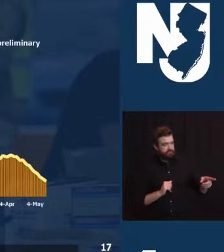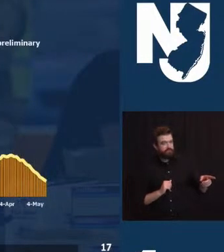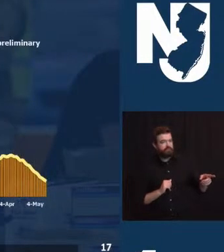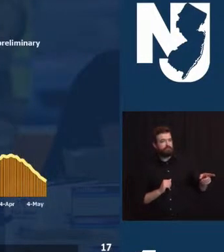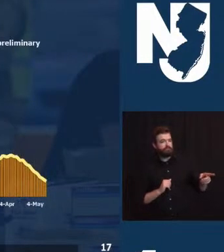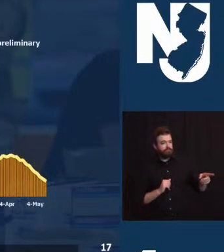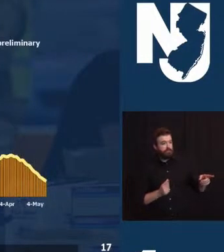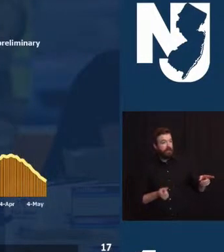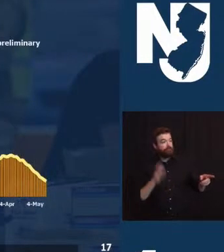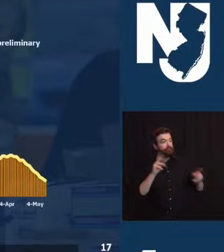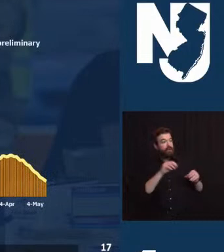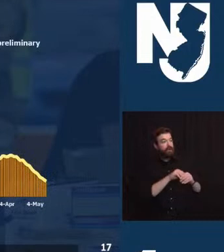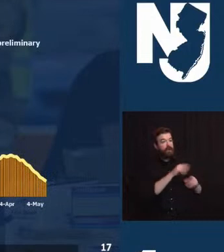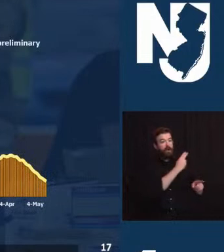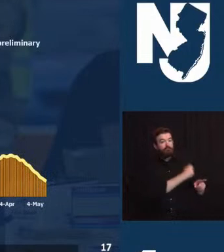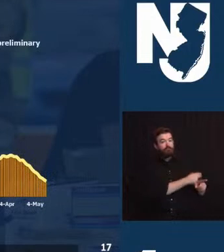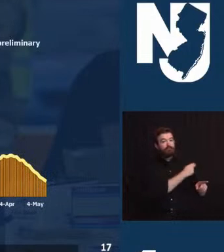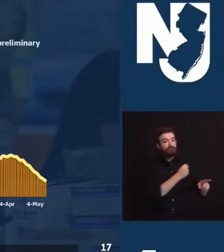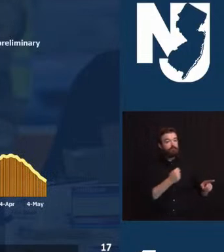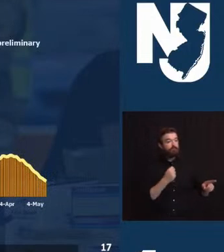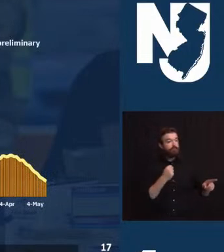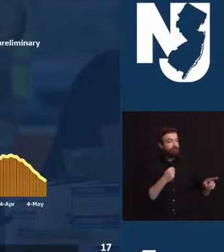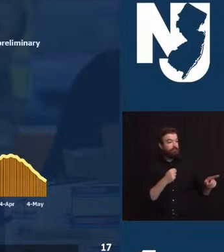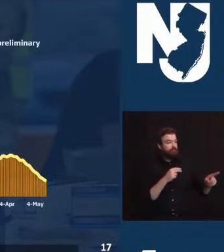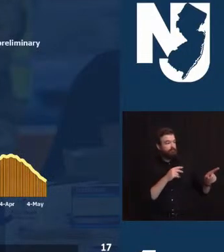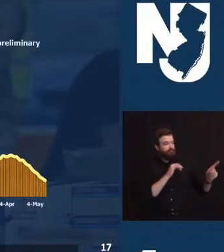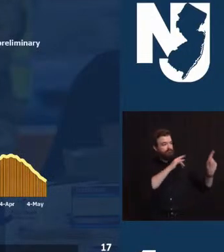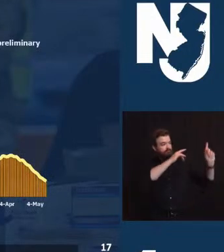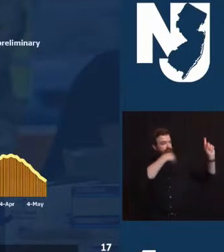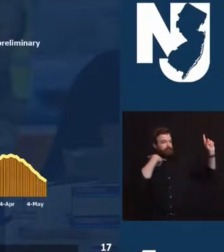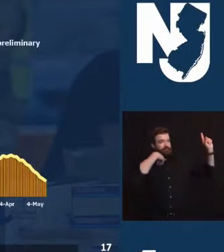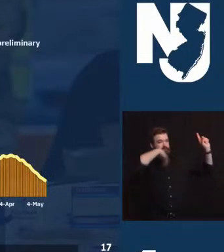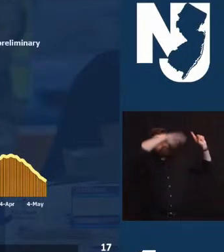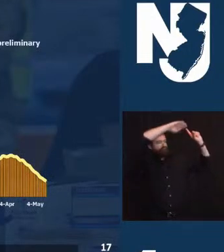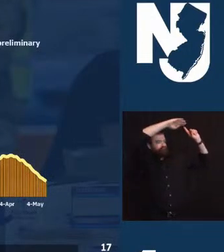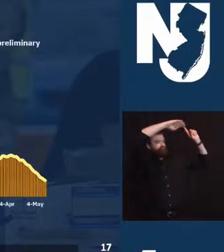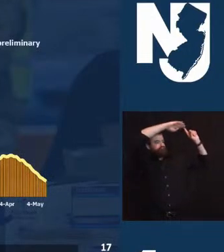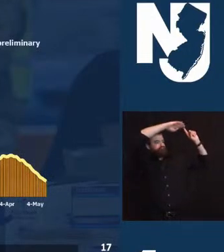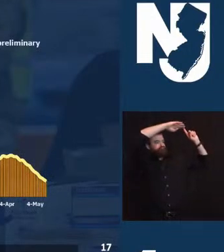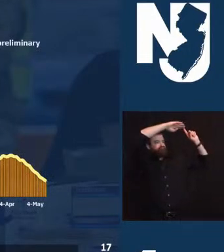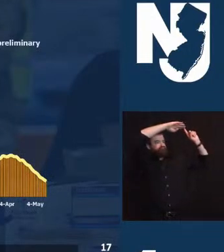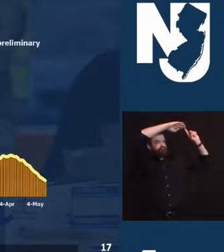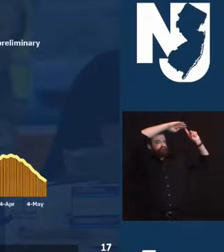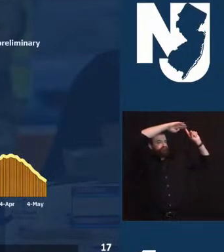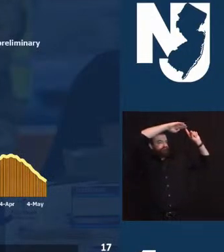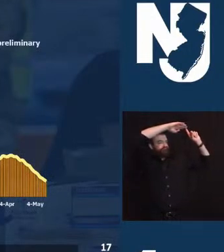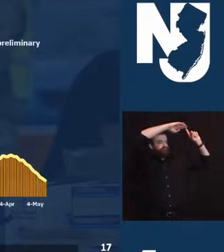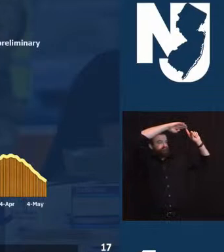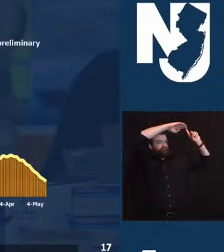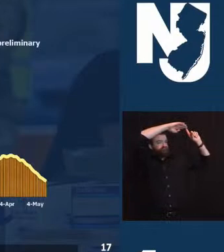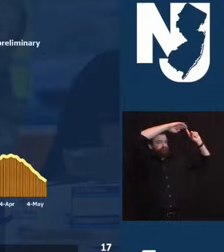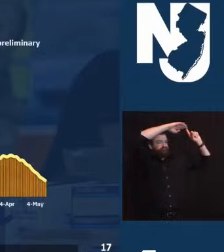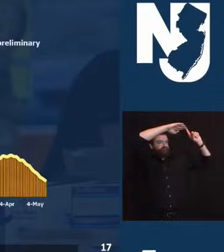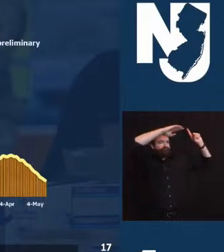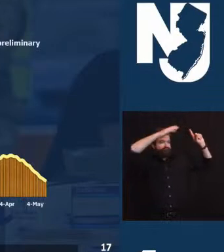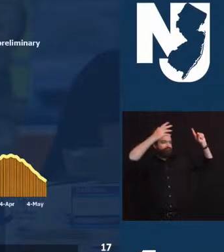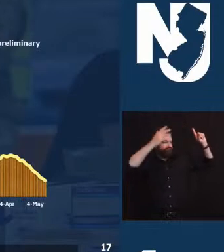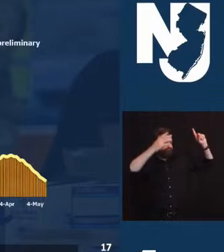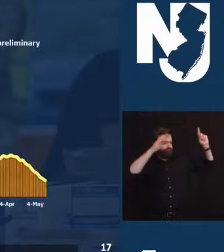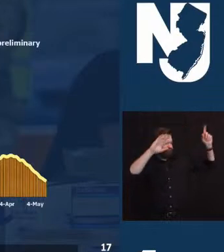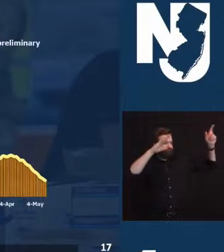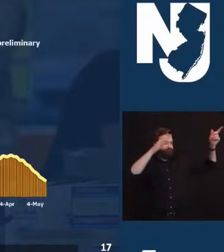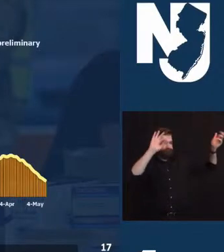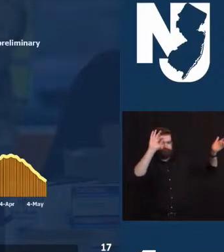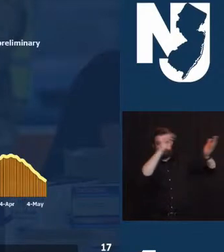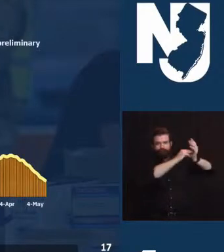Look at that. We forget how bad it was. 8270 was the peak in the middle of April last year. ICU count